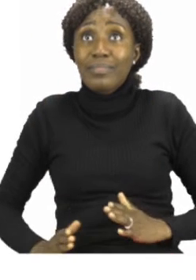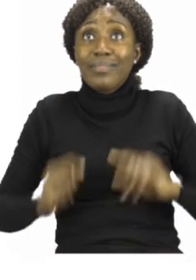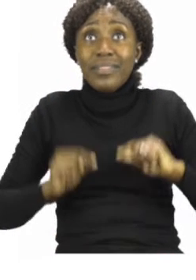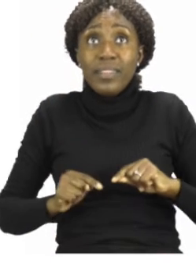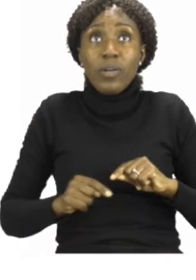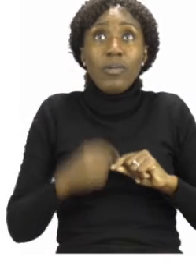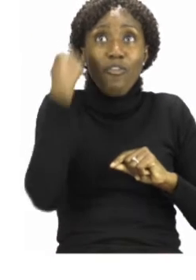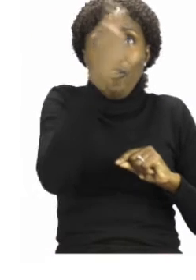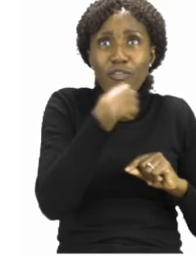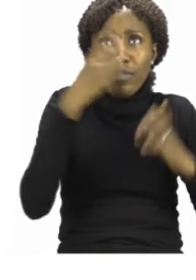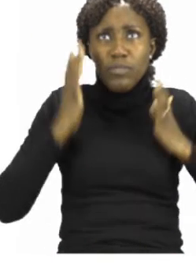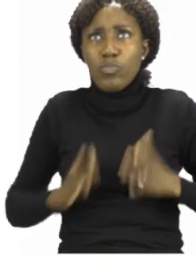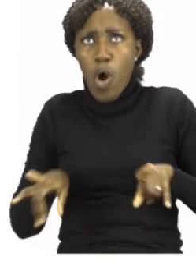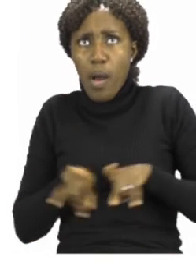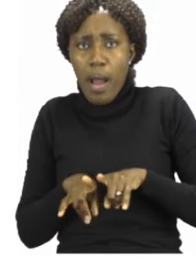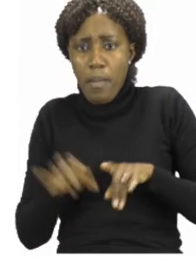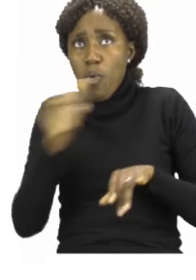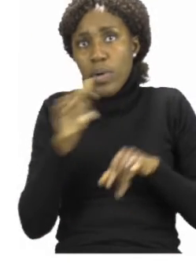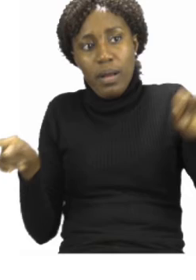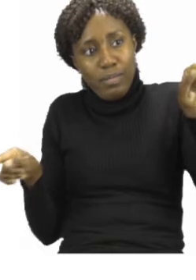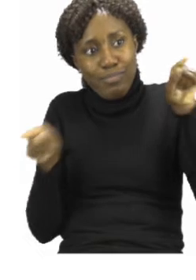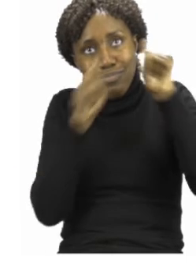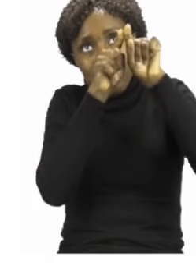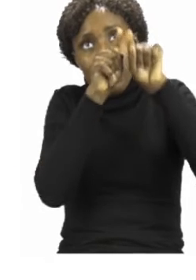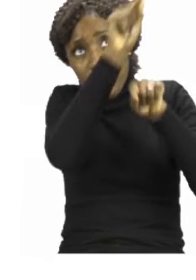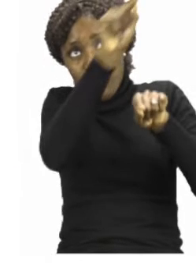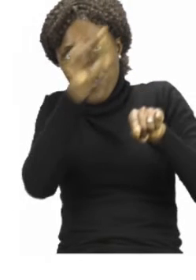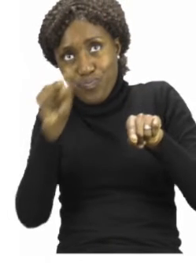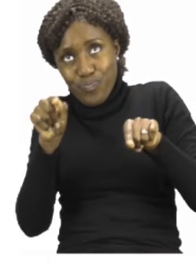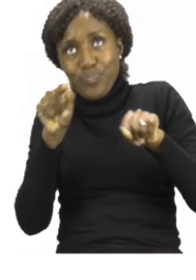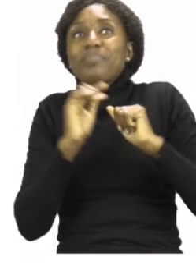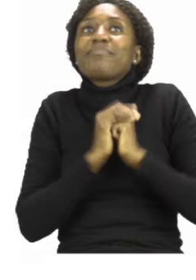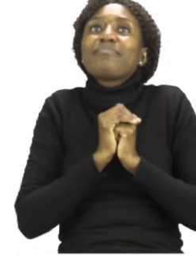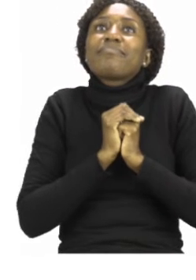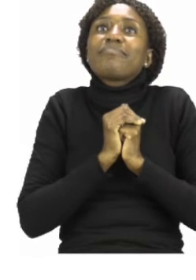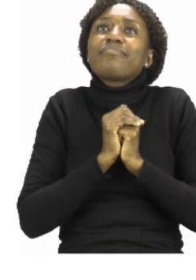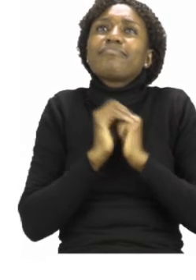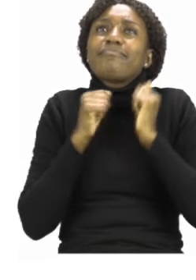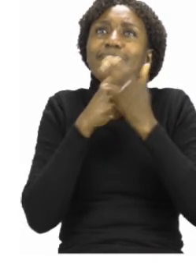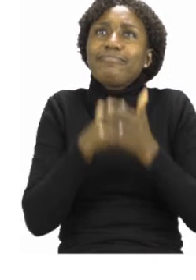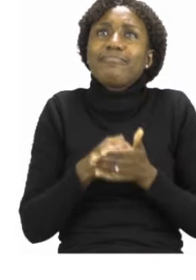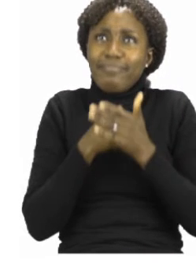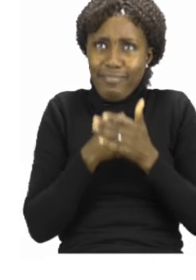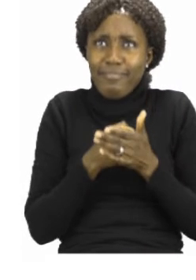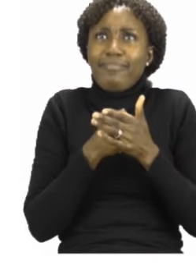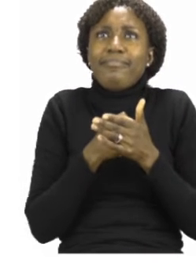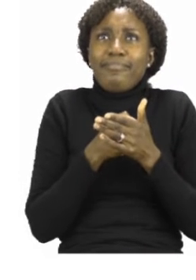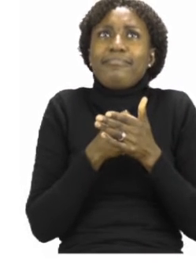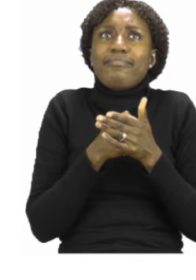to match the heads to the bodies. So, I want us to try and do at